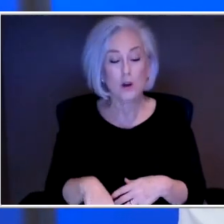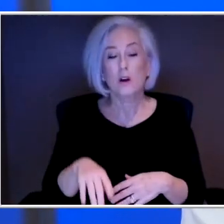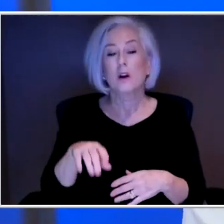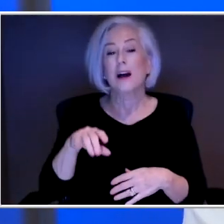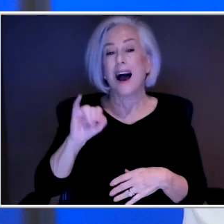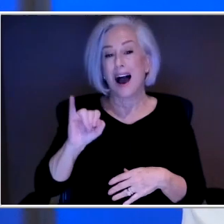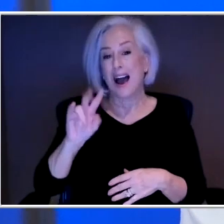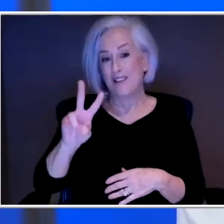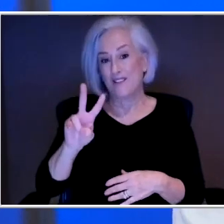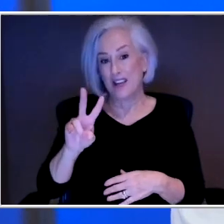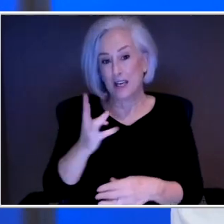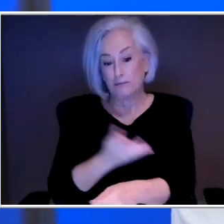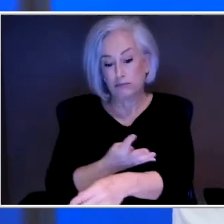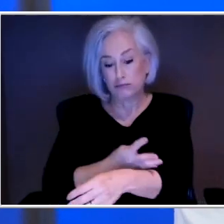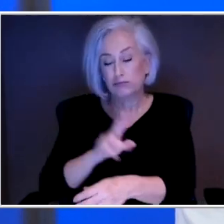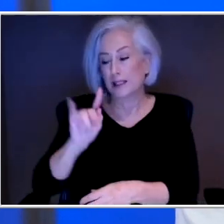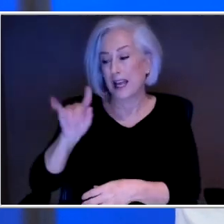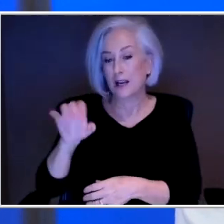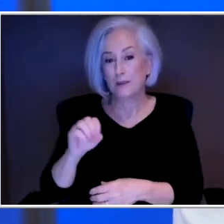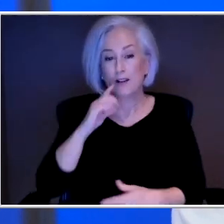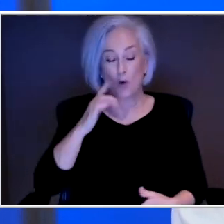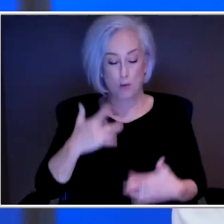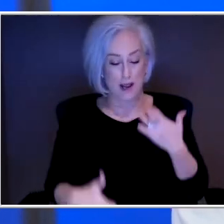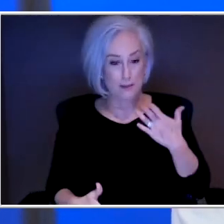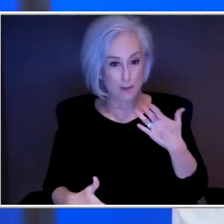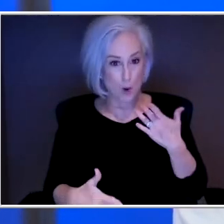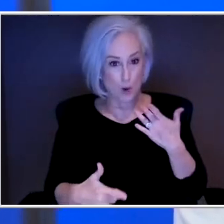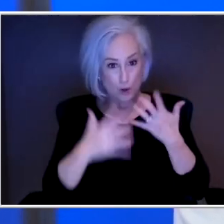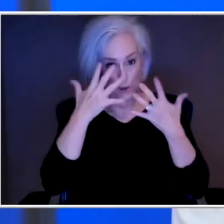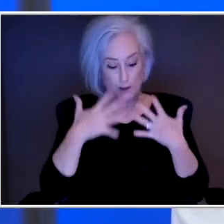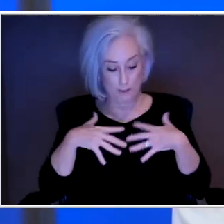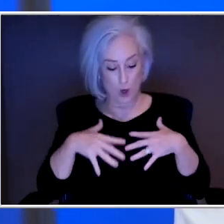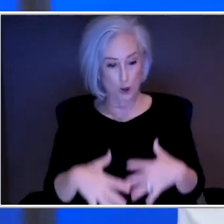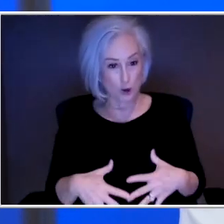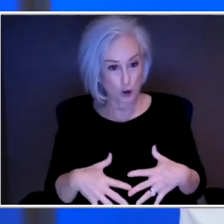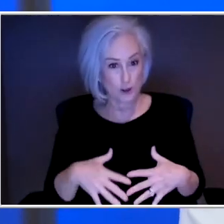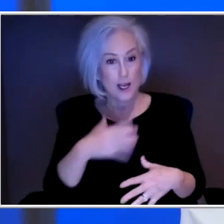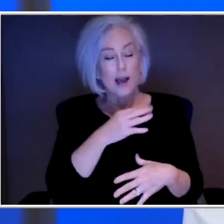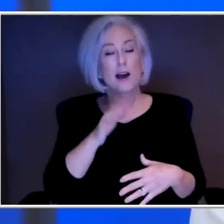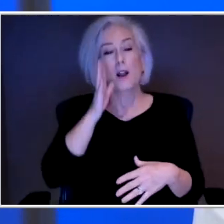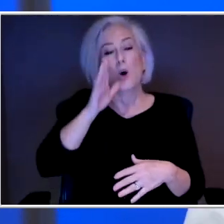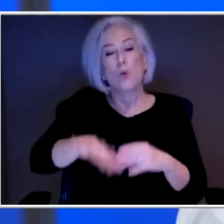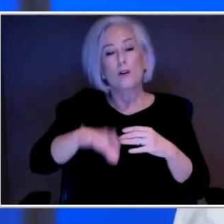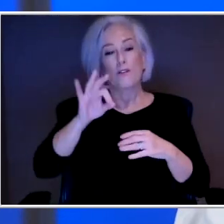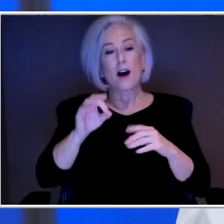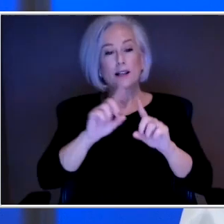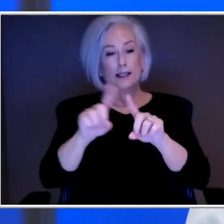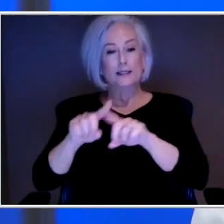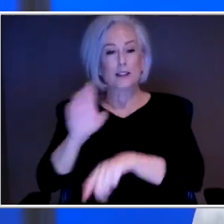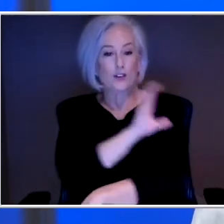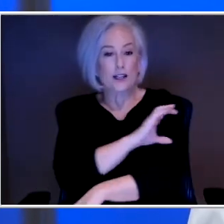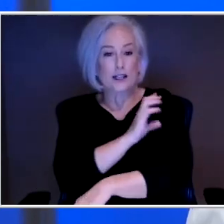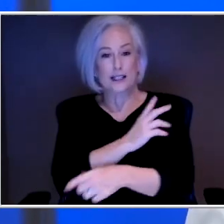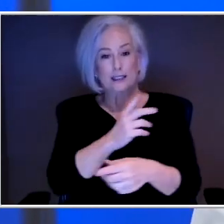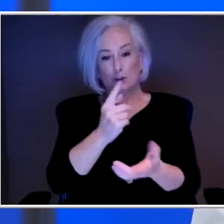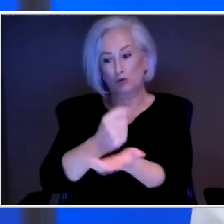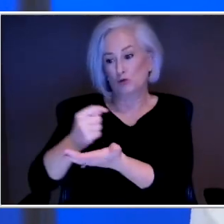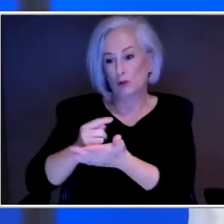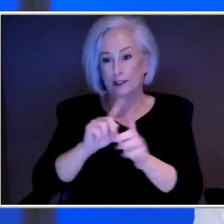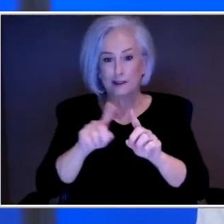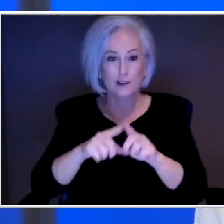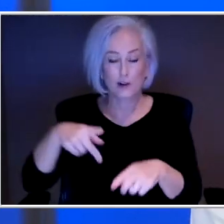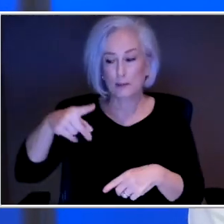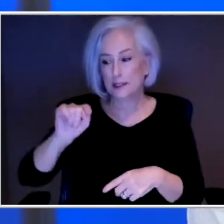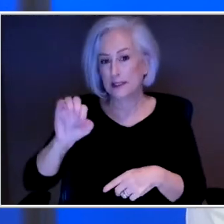for bipolar depression in addition to unipolar depression, and then you'll find a whole bunch of pop-up clinics out there treating pretty much everything else, PTSD, generalized